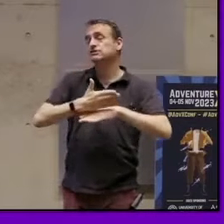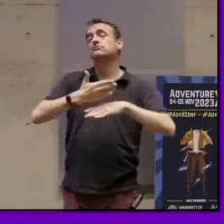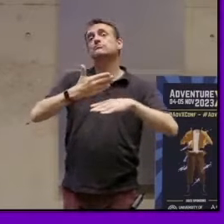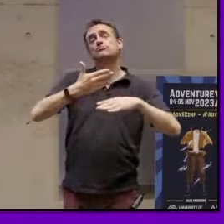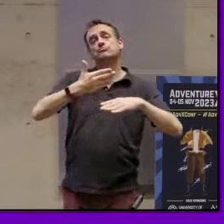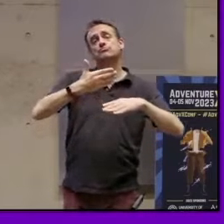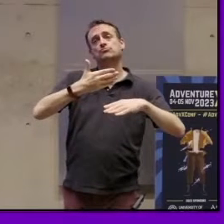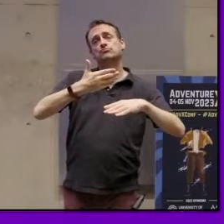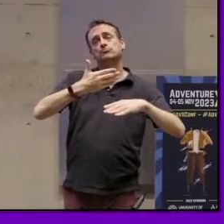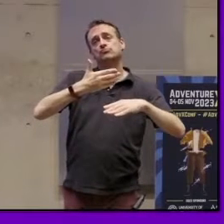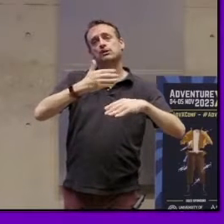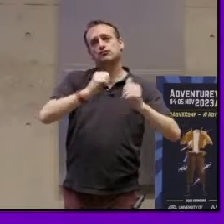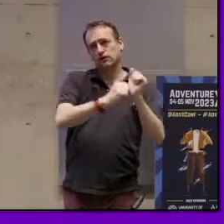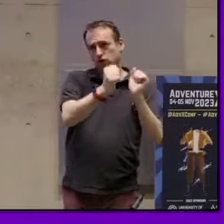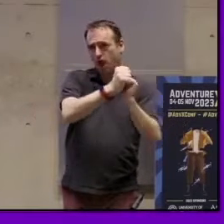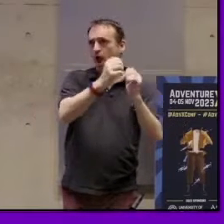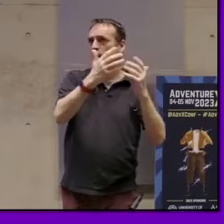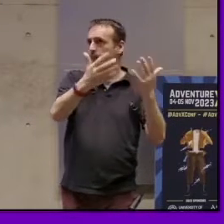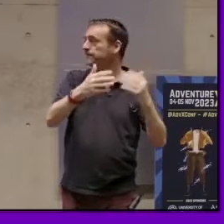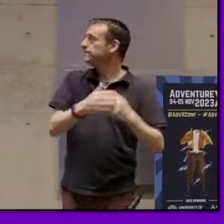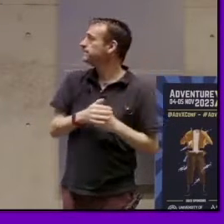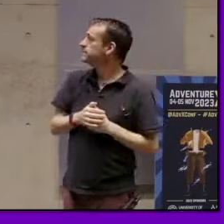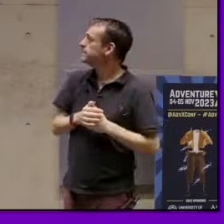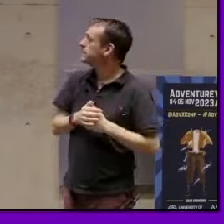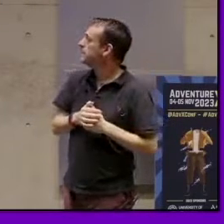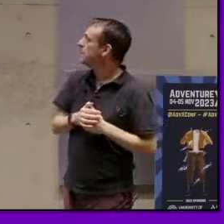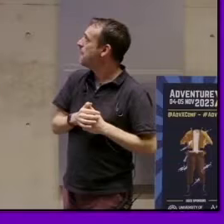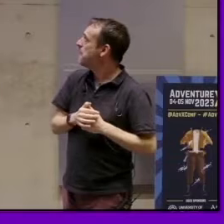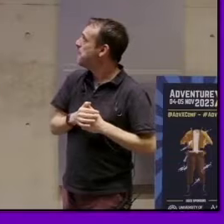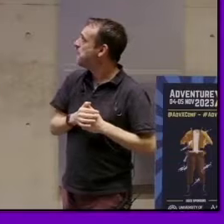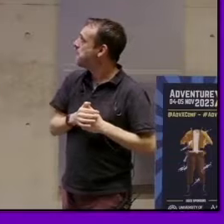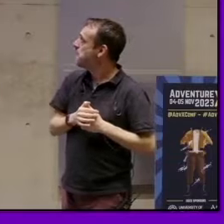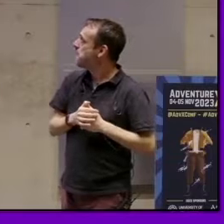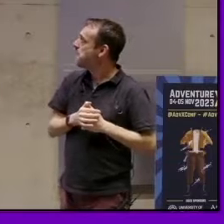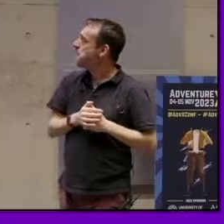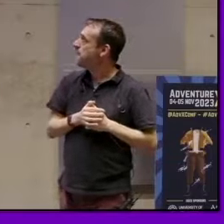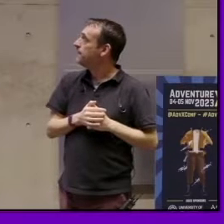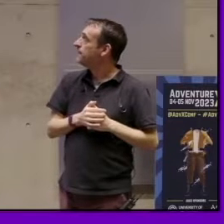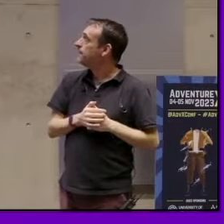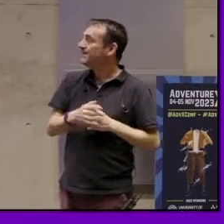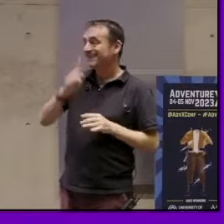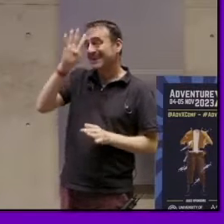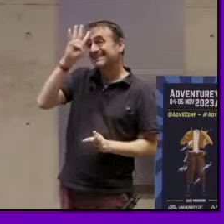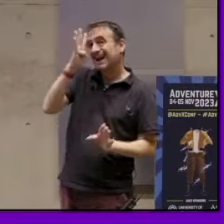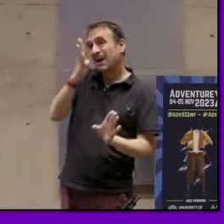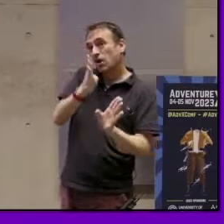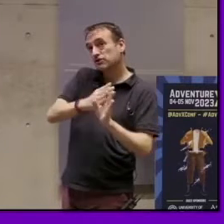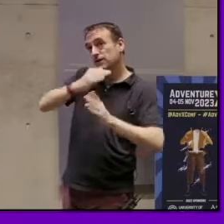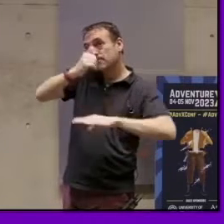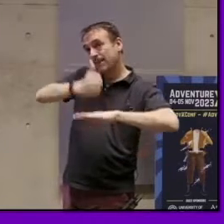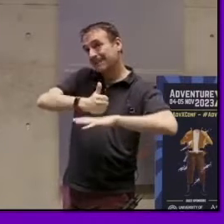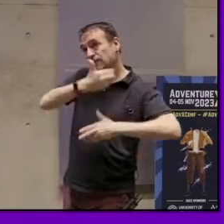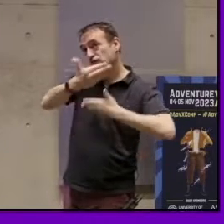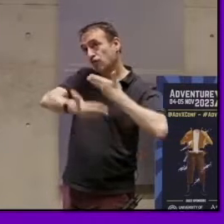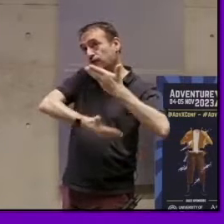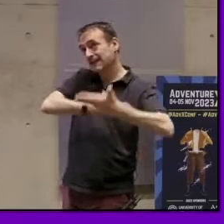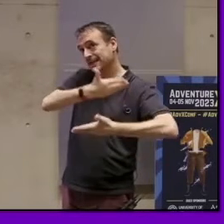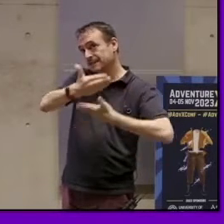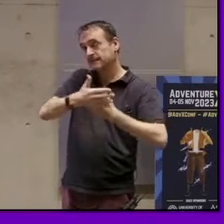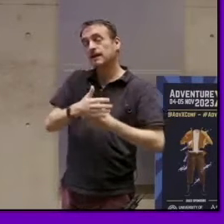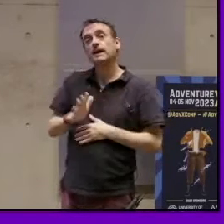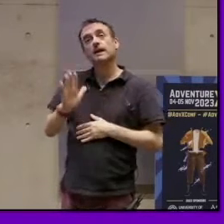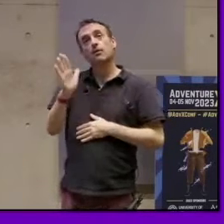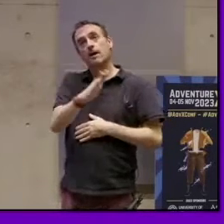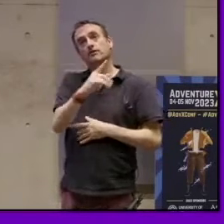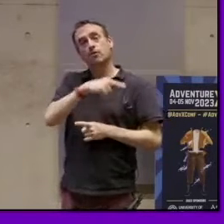ahead. They are two very separate things, but bleh. All right, is psychological-based storytelling. Okay, what is psychological-based storytelling? In the West, we are